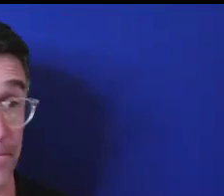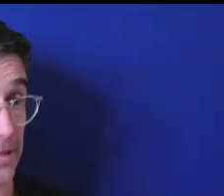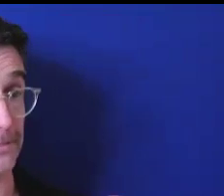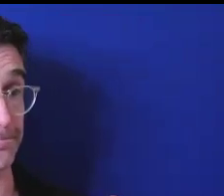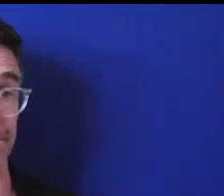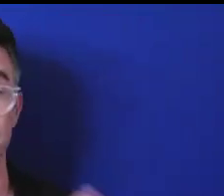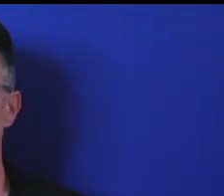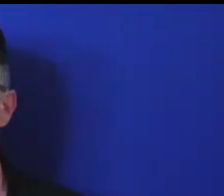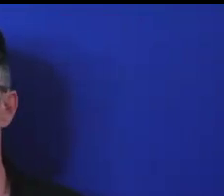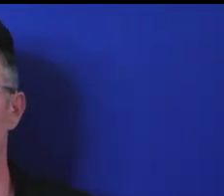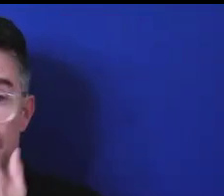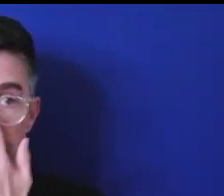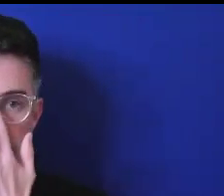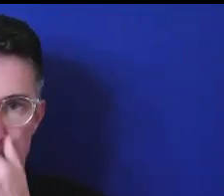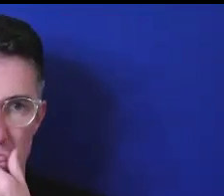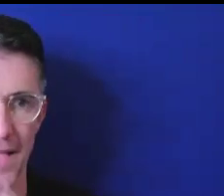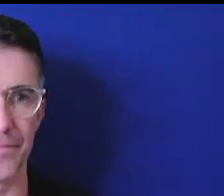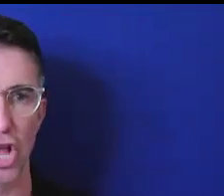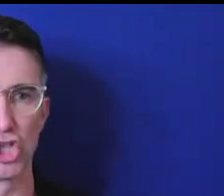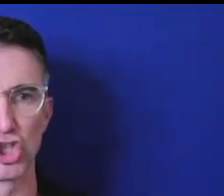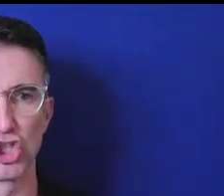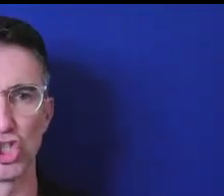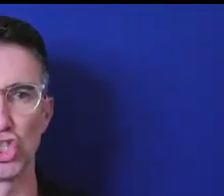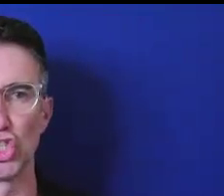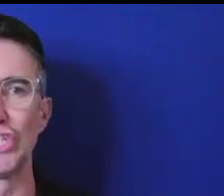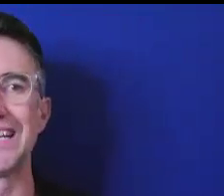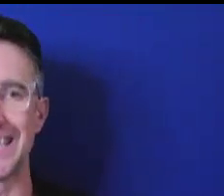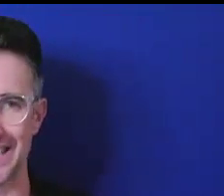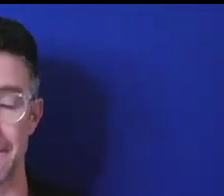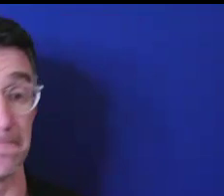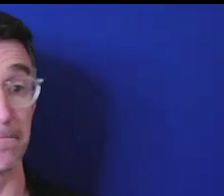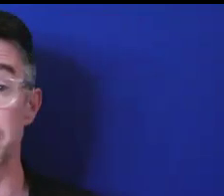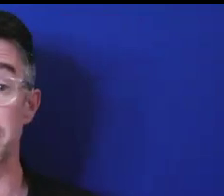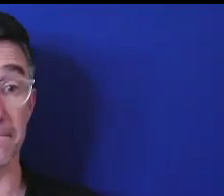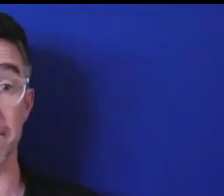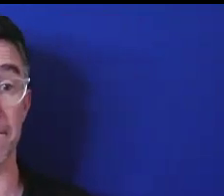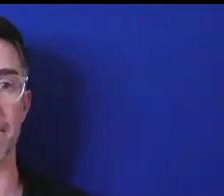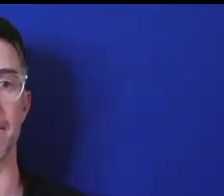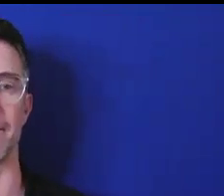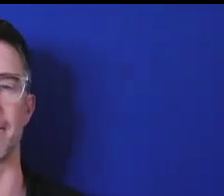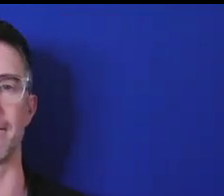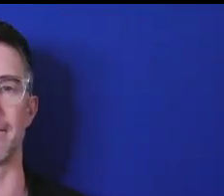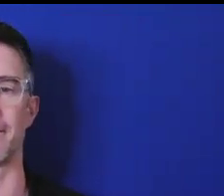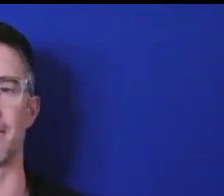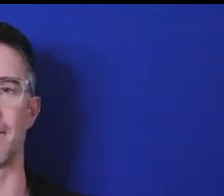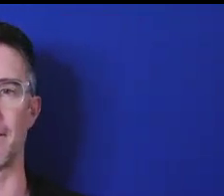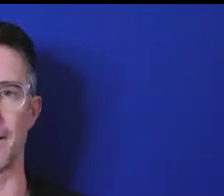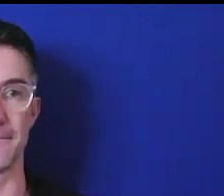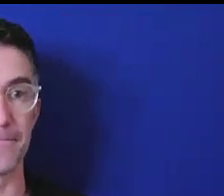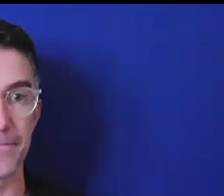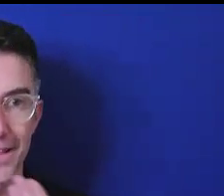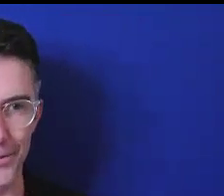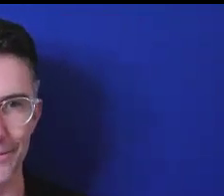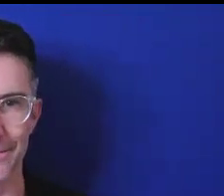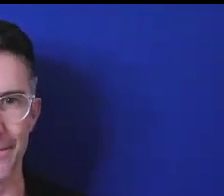No, thank you. It's okay. Okay. Alradi. Thanks, Alex, for facilitating this